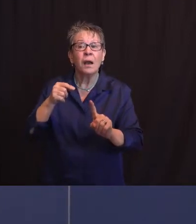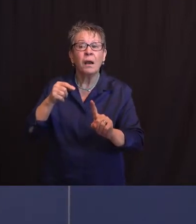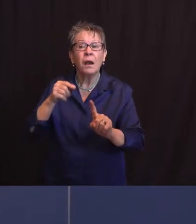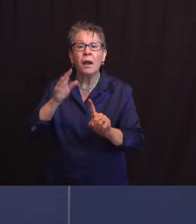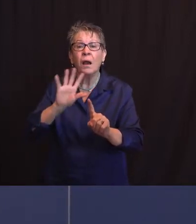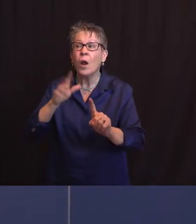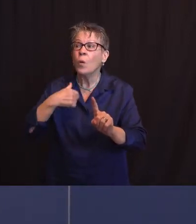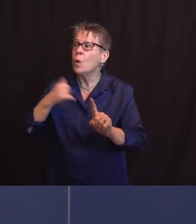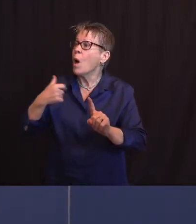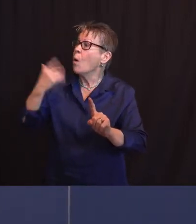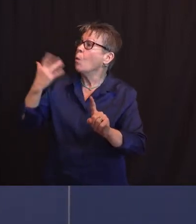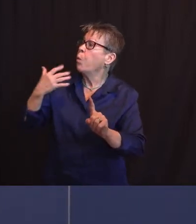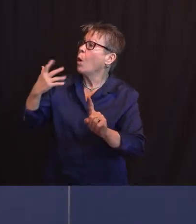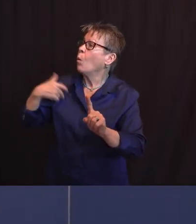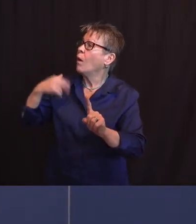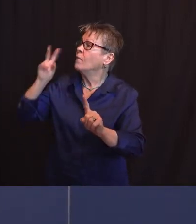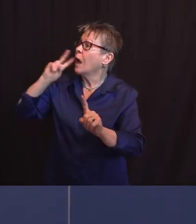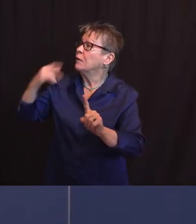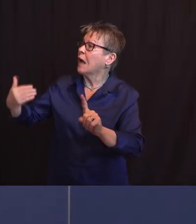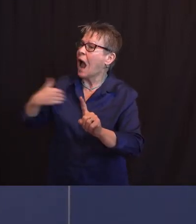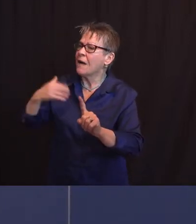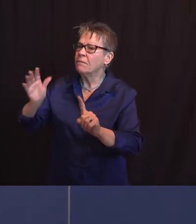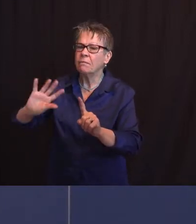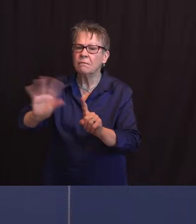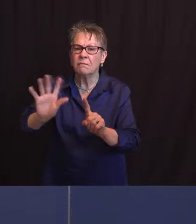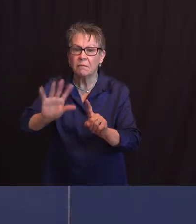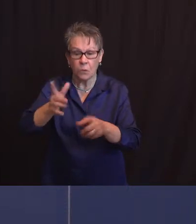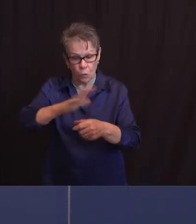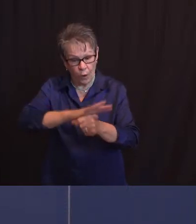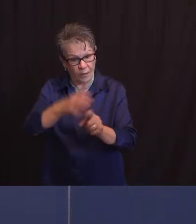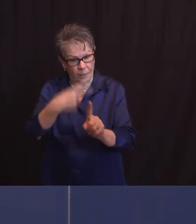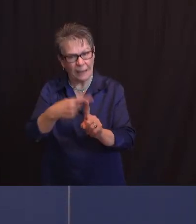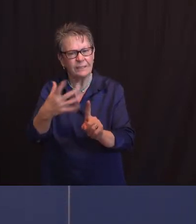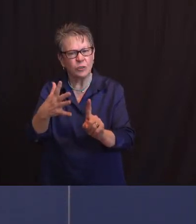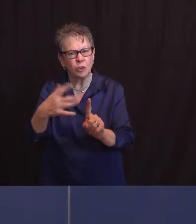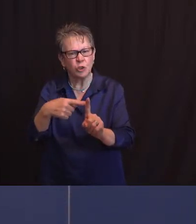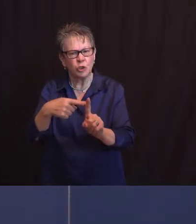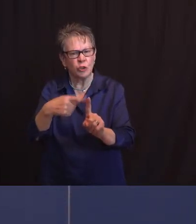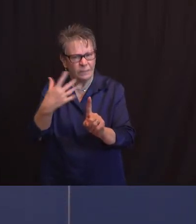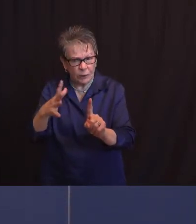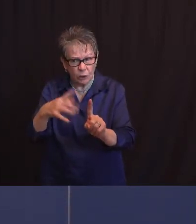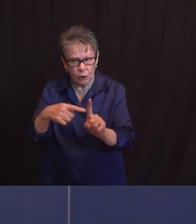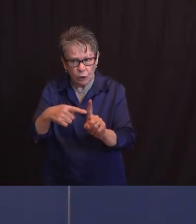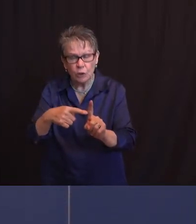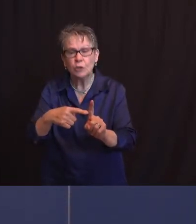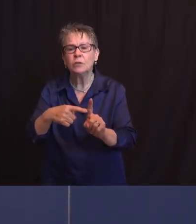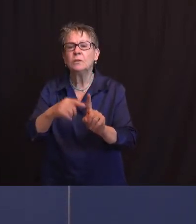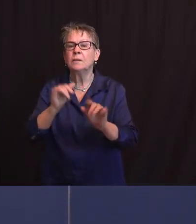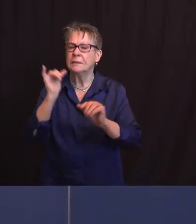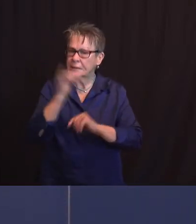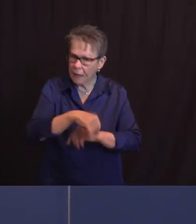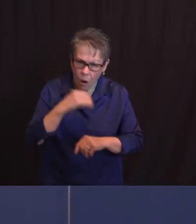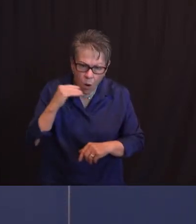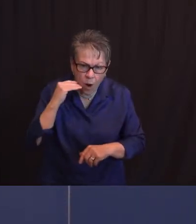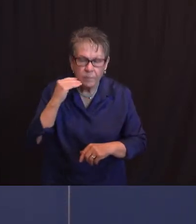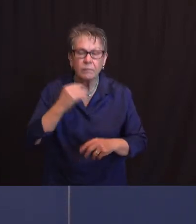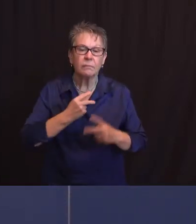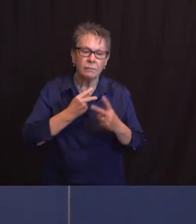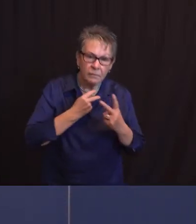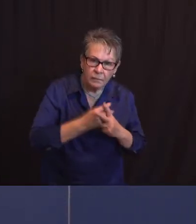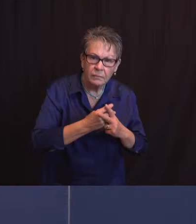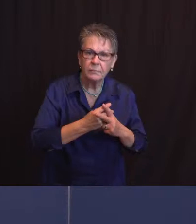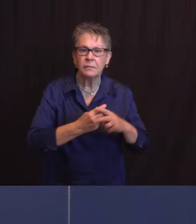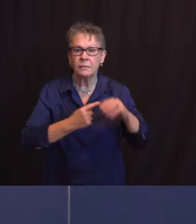the fact that when you identify the case, and to take those preventive measures, the layers of prevention, the masking, the